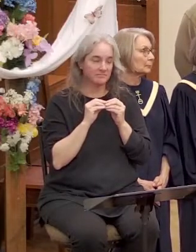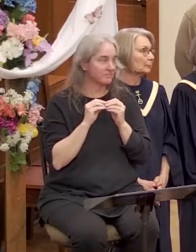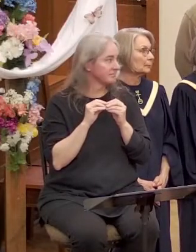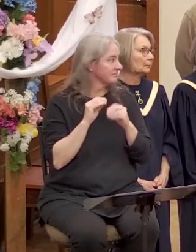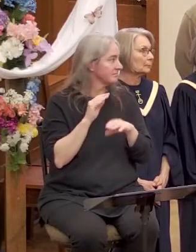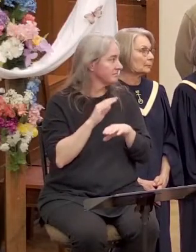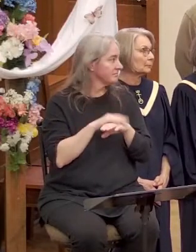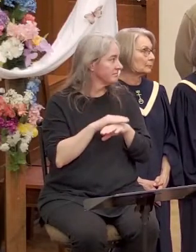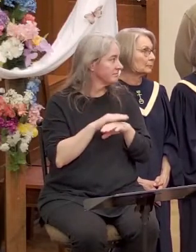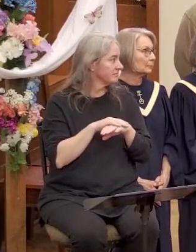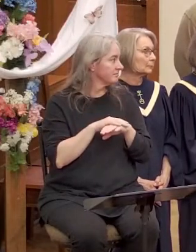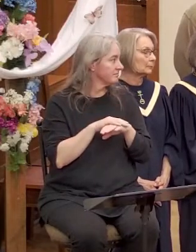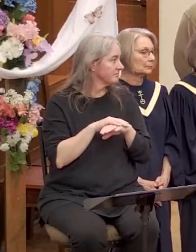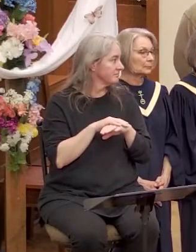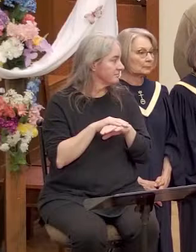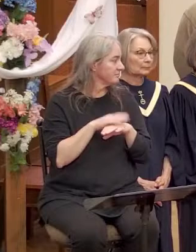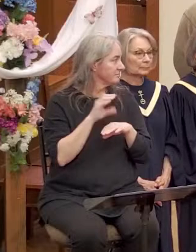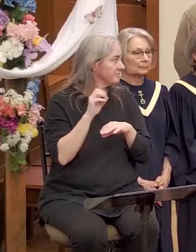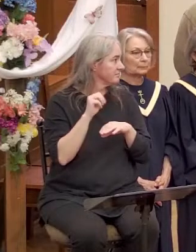the